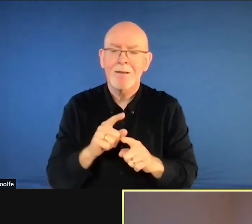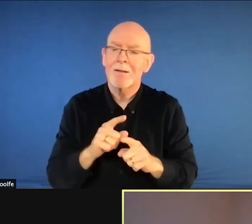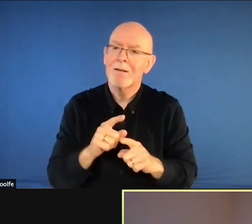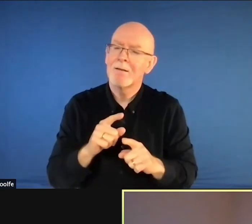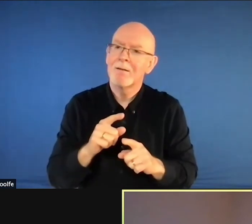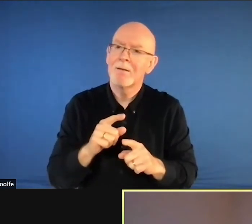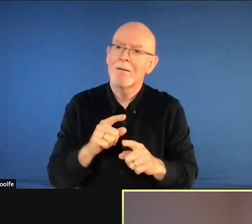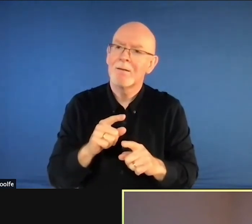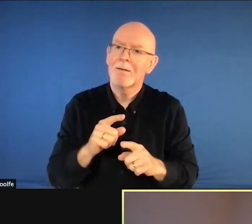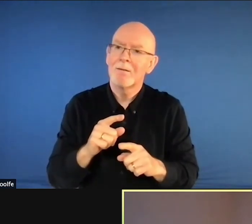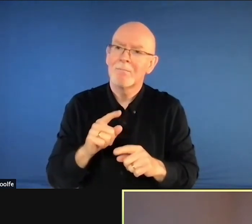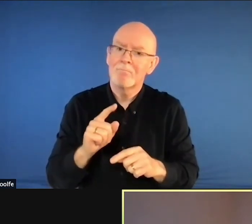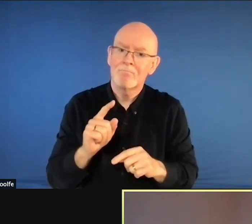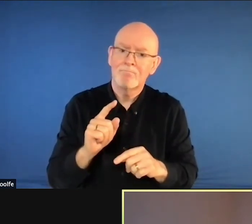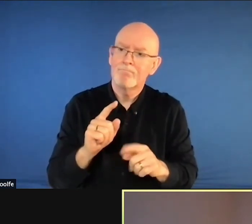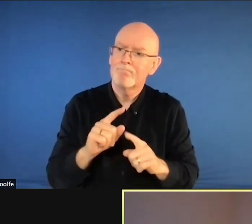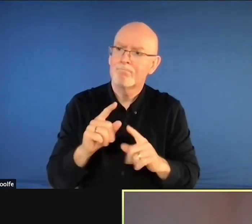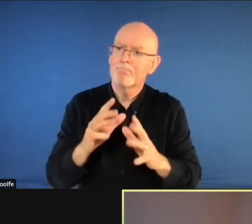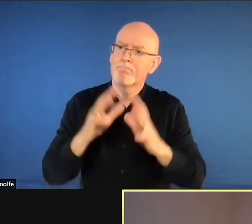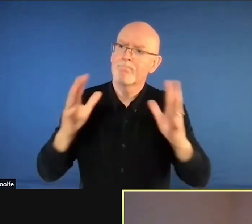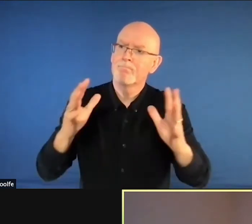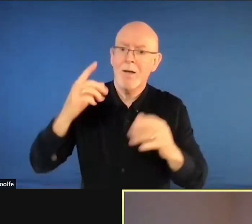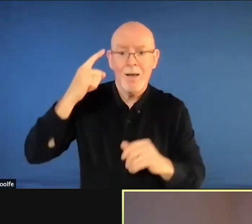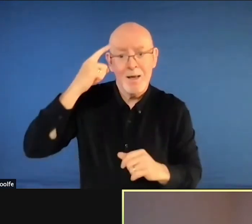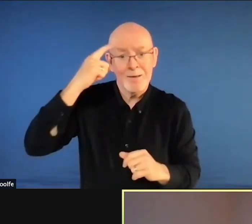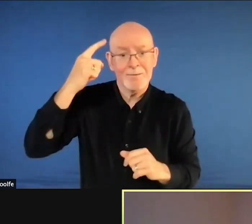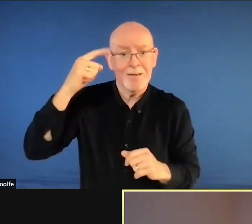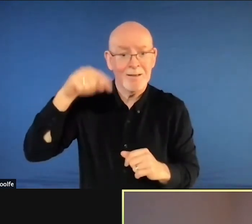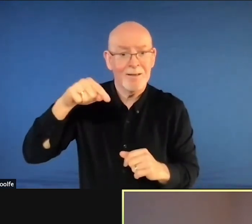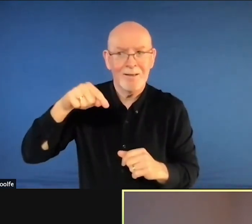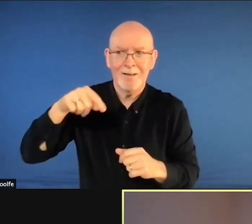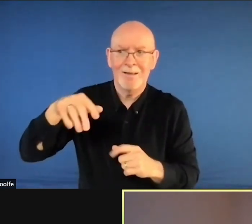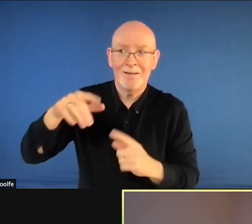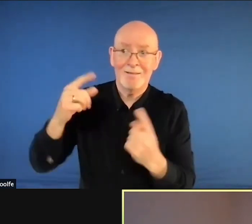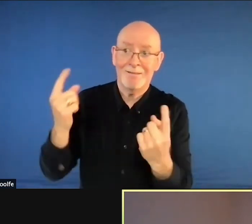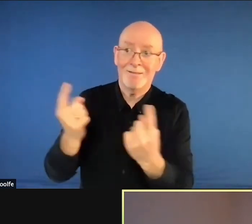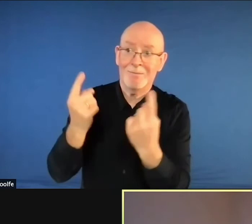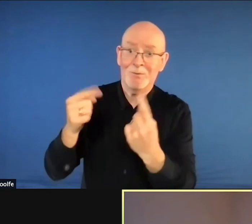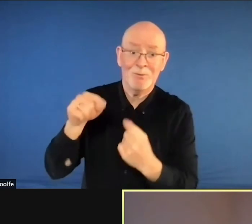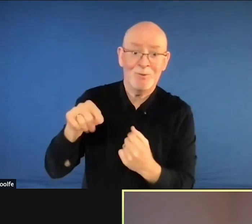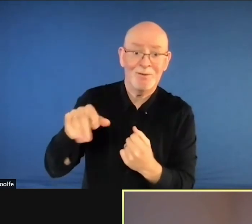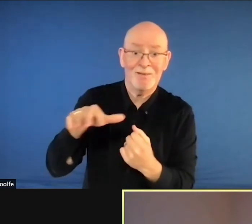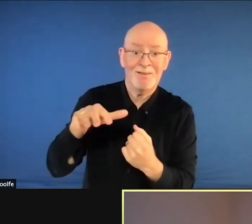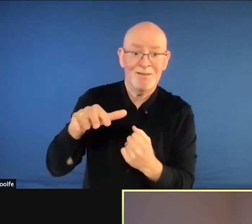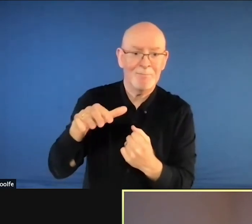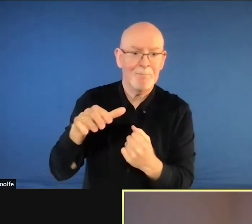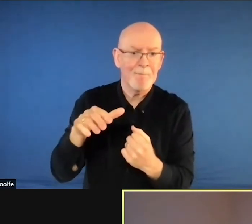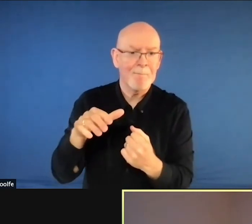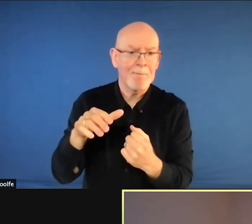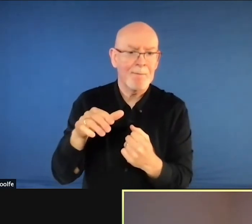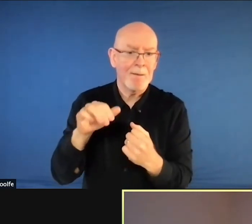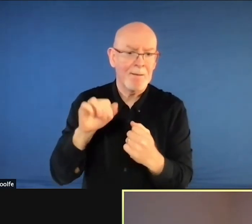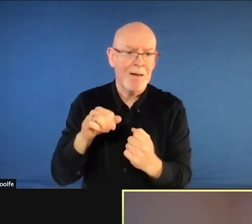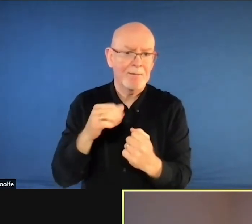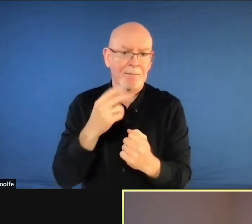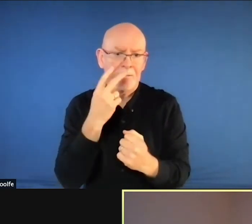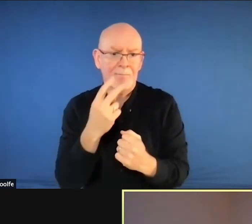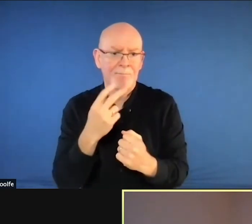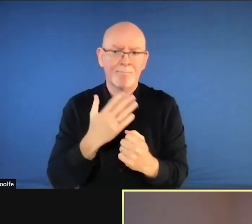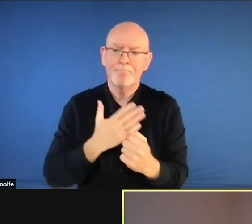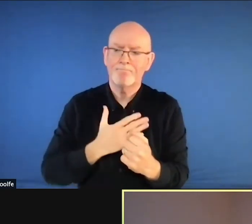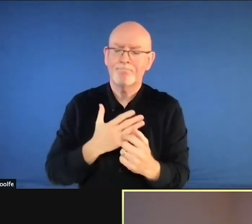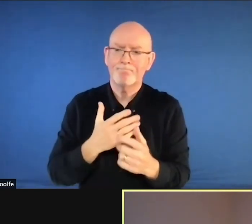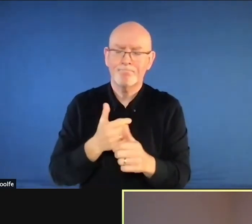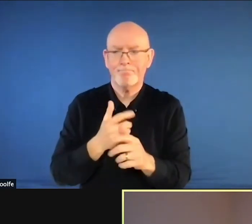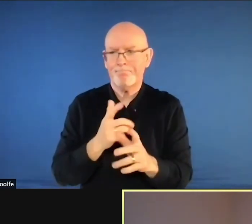situation, in such an example, is indeed, from our perspective, again, from having an interaction with the